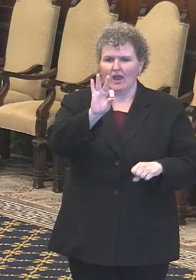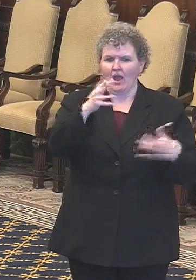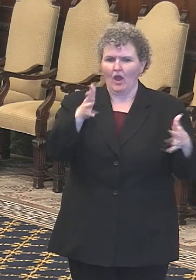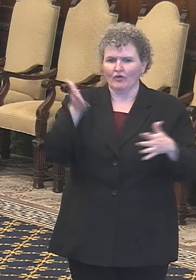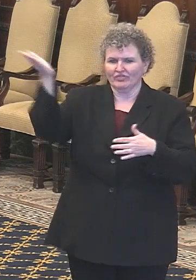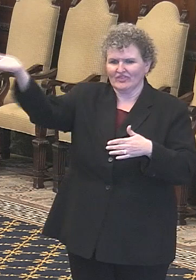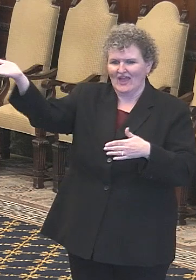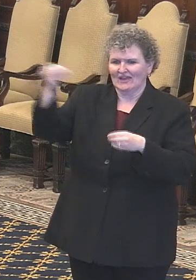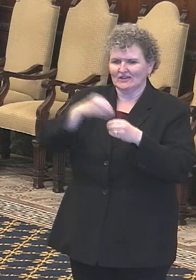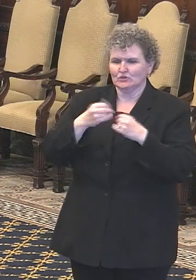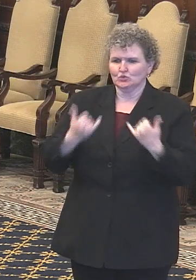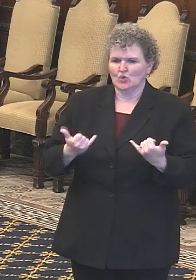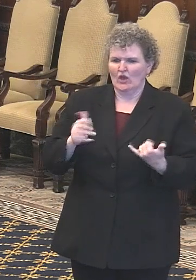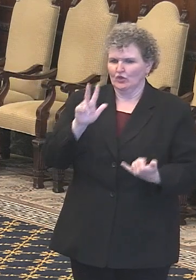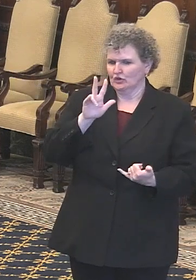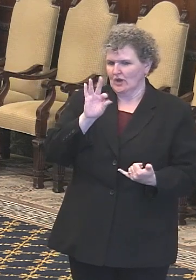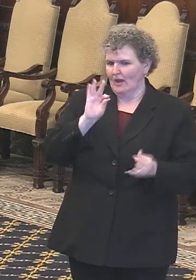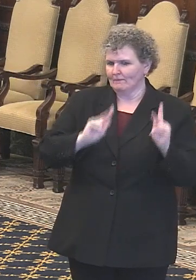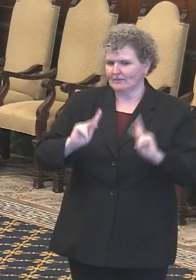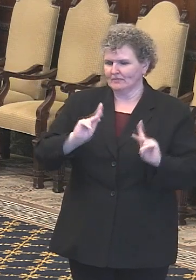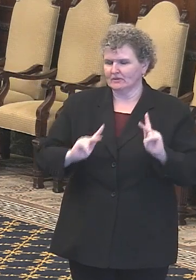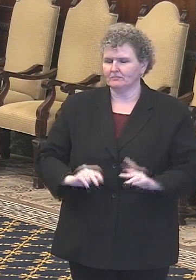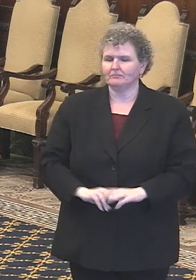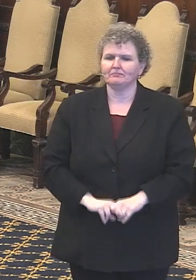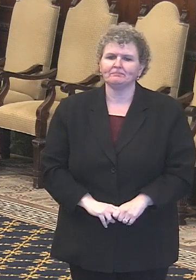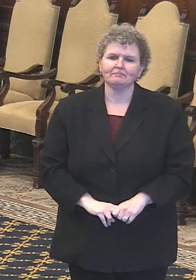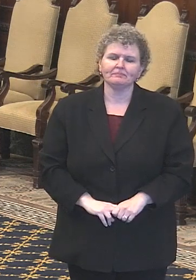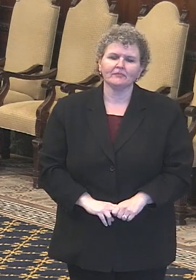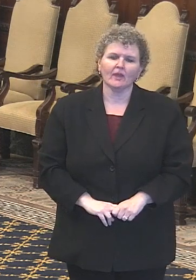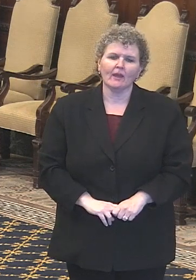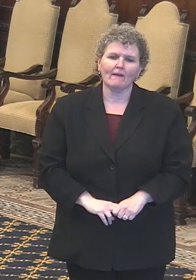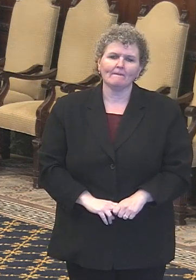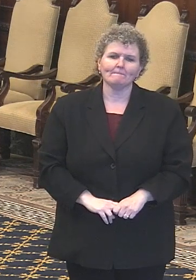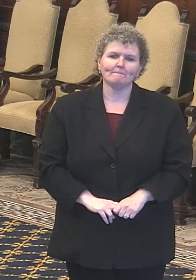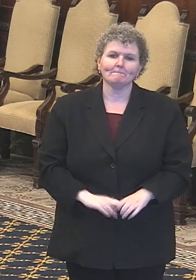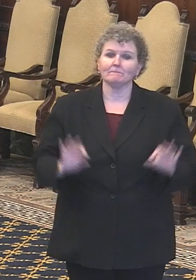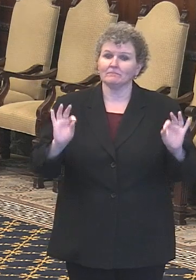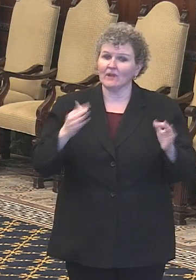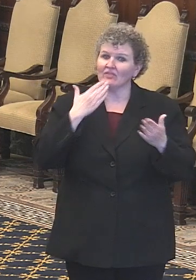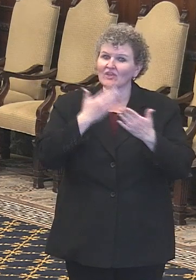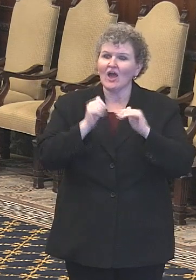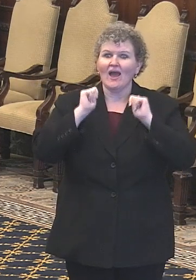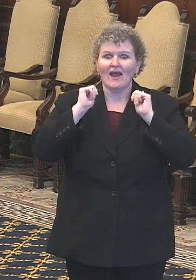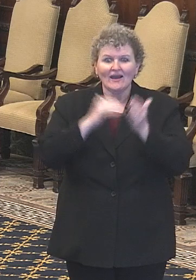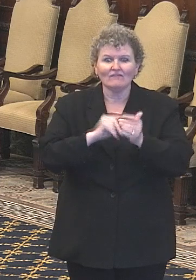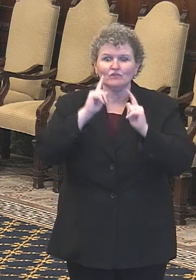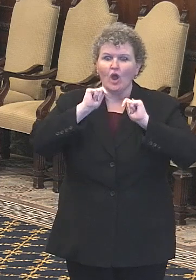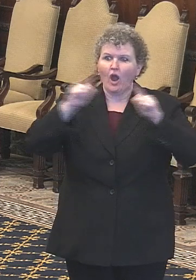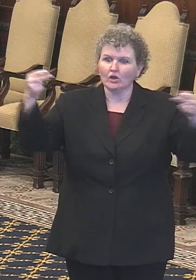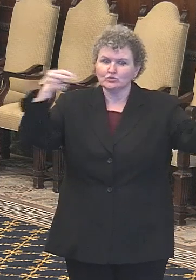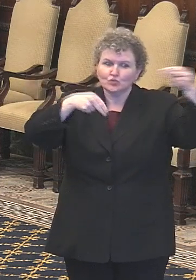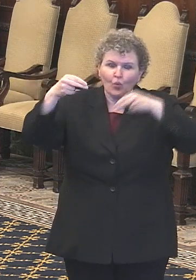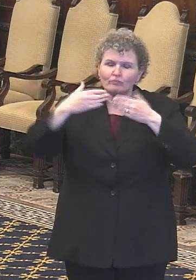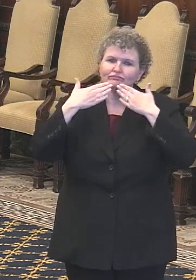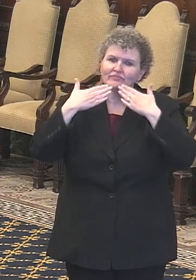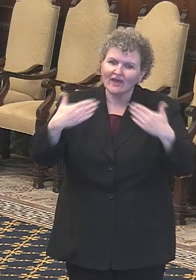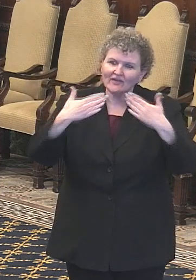so we're trying to work as closely as we can with all of them to try to limit the virus spread there. Did